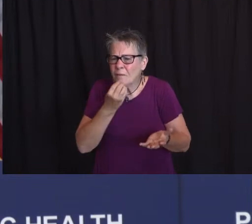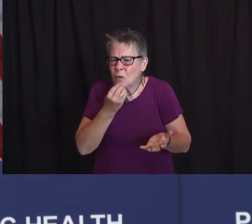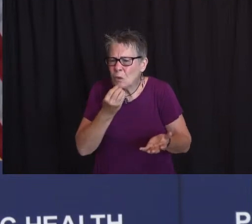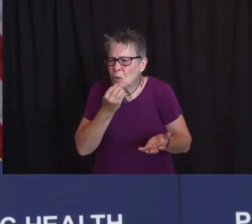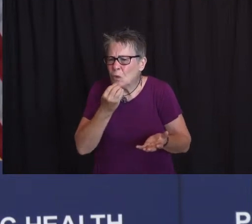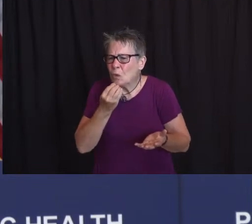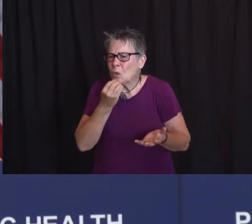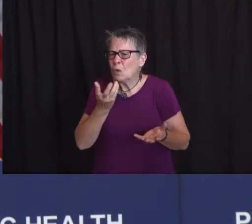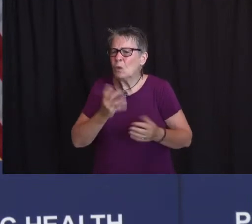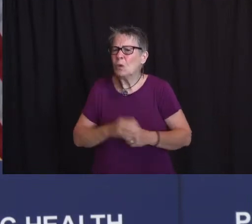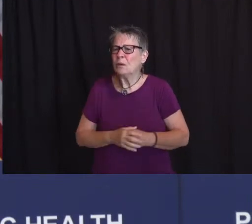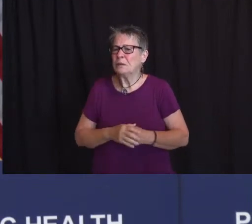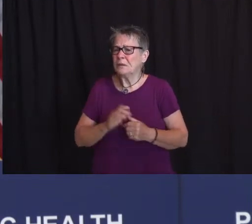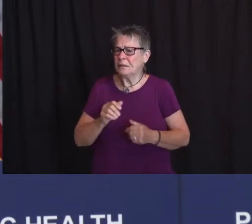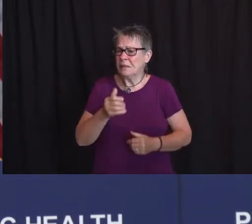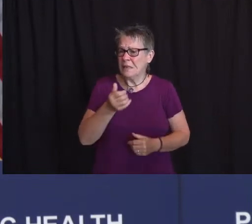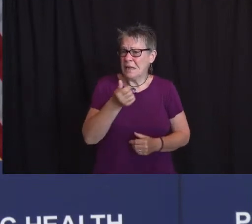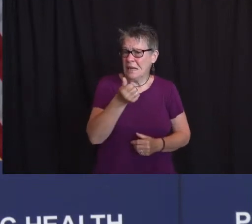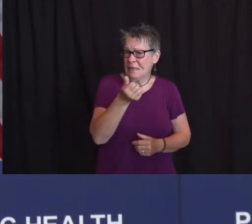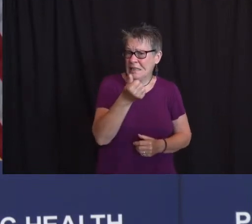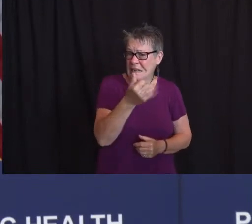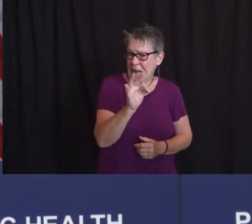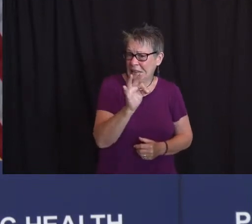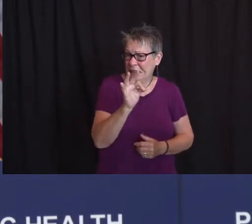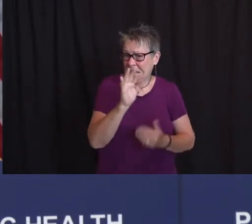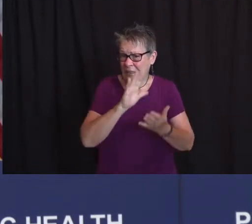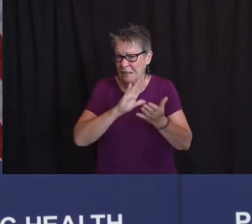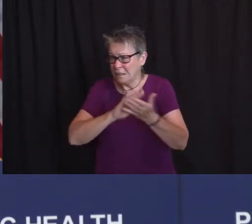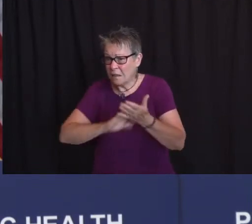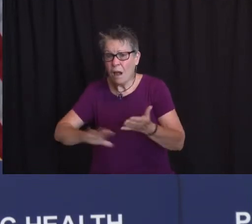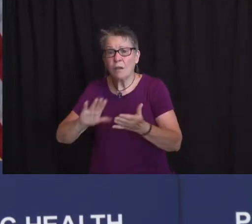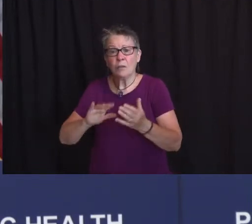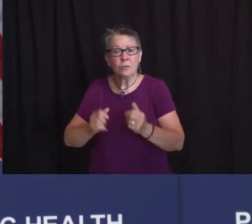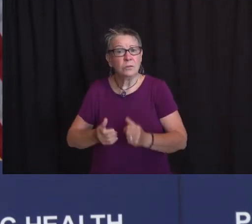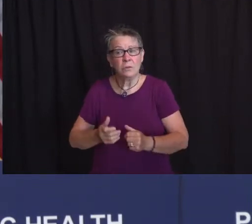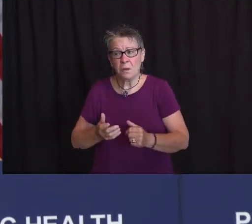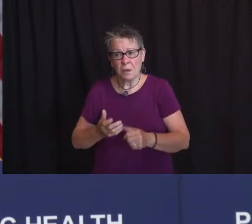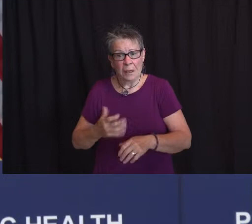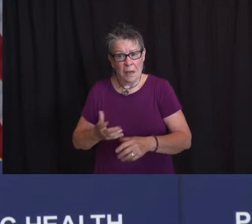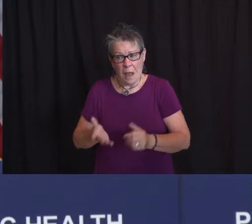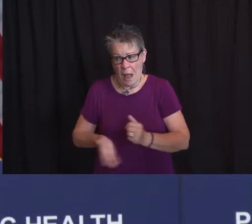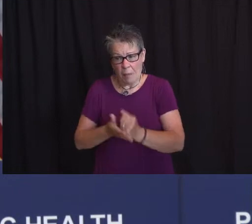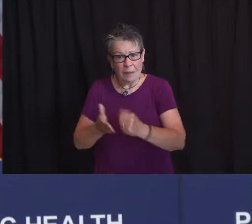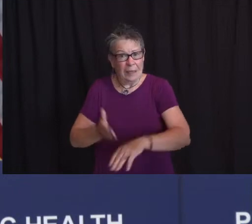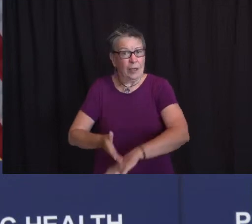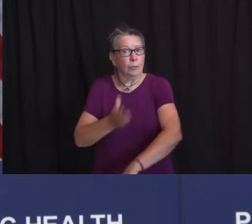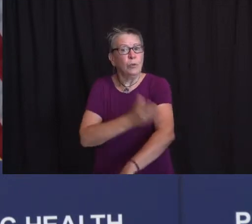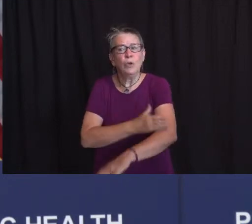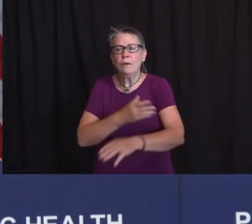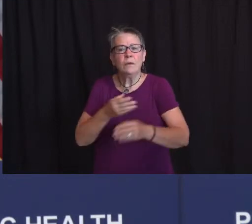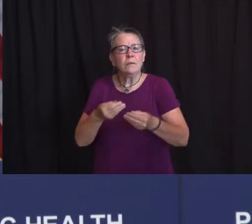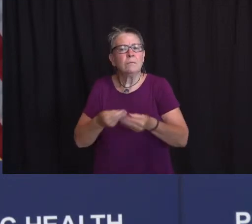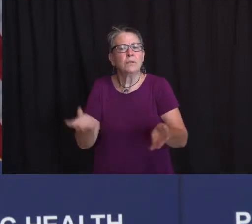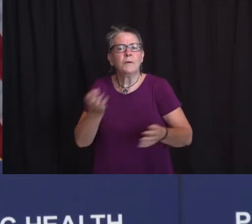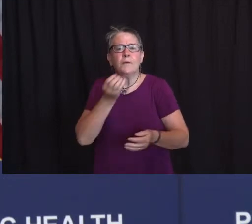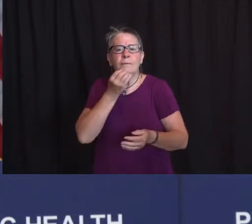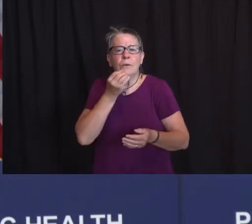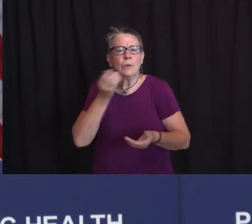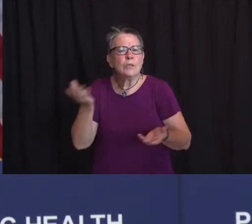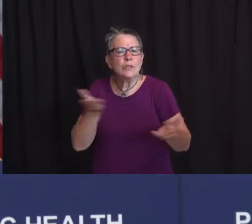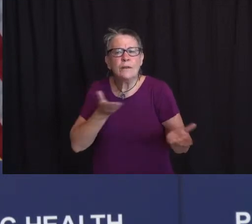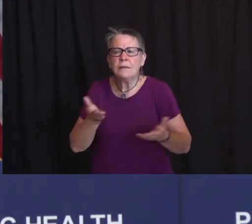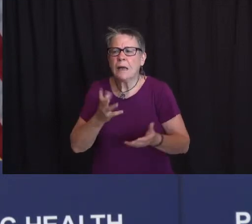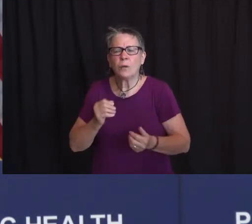funding, which can be used to address student hunger, leverage more sustainable solutions to address basic food needs